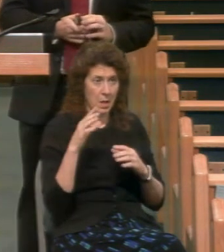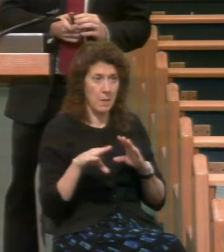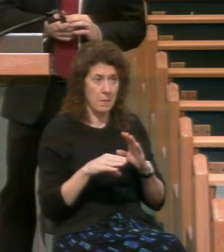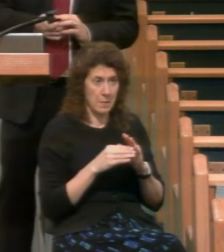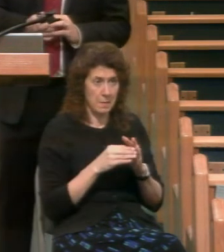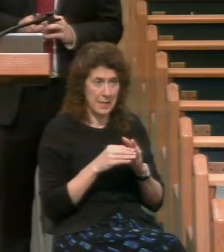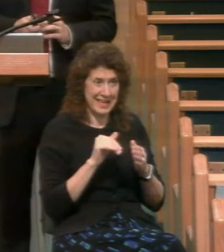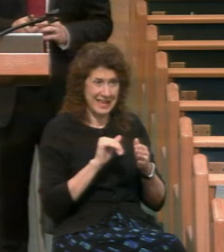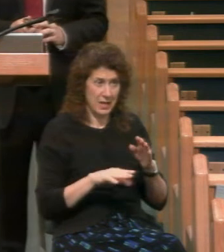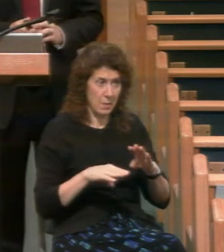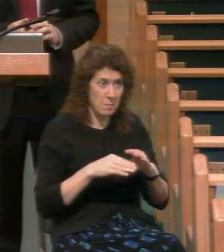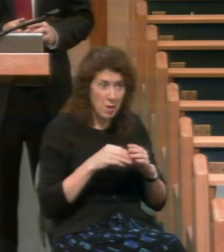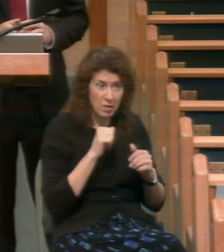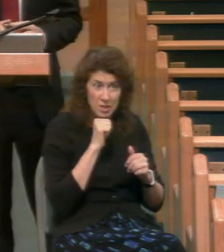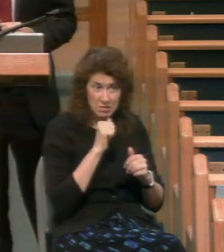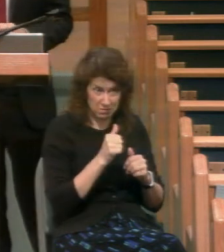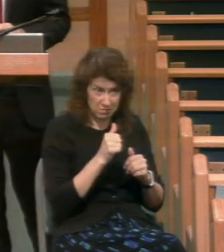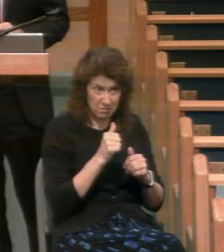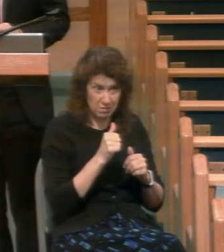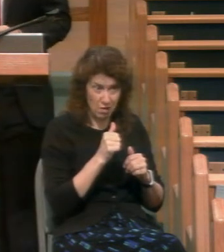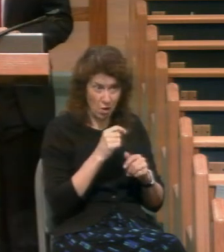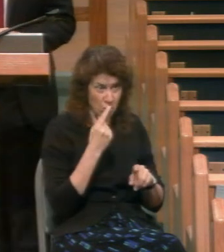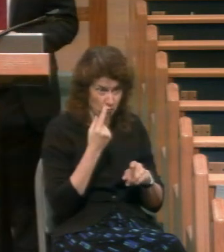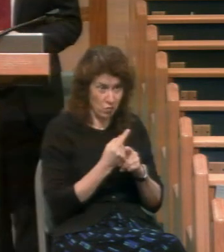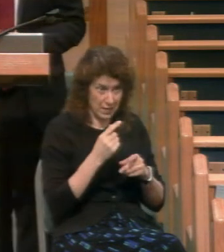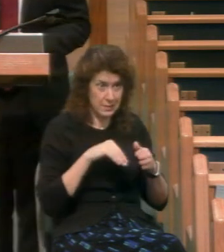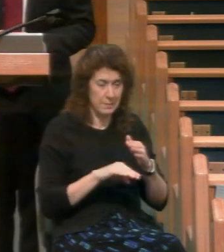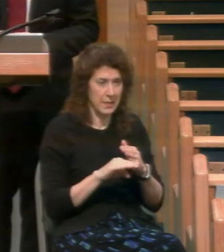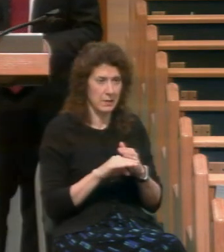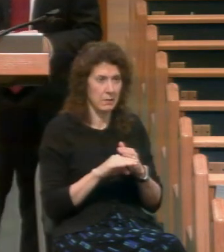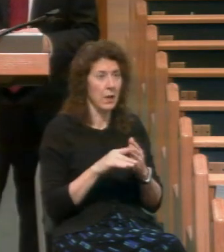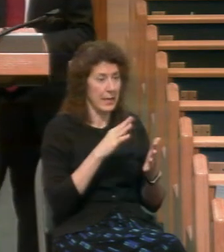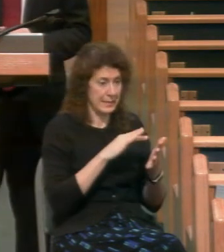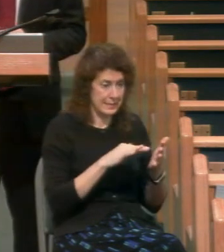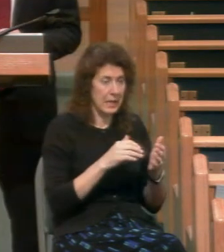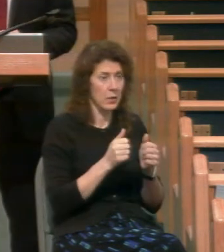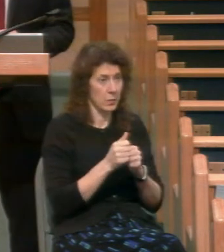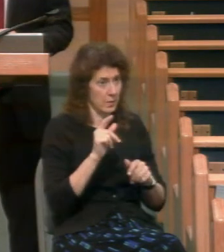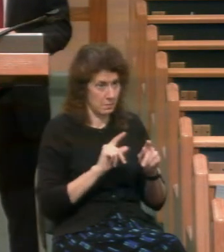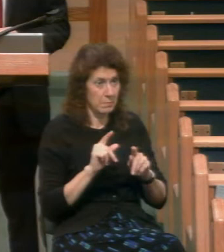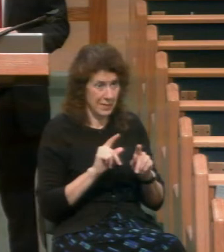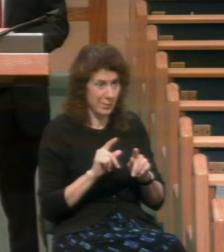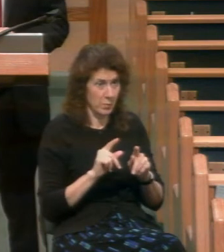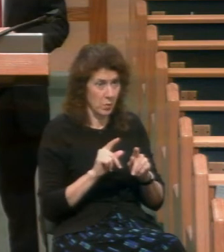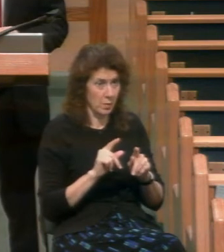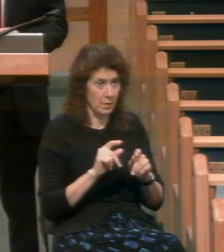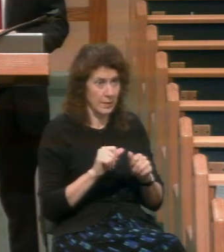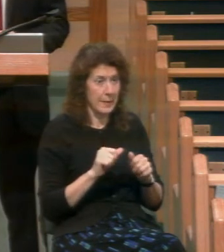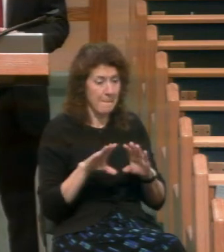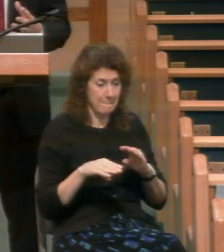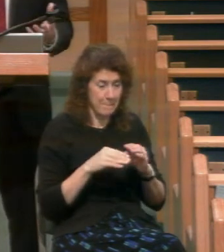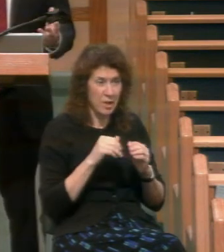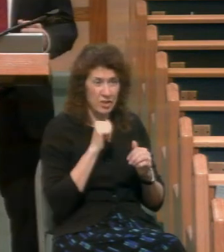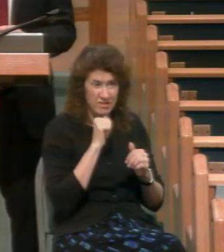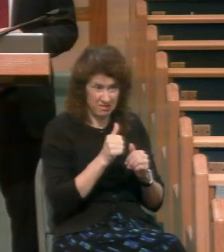be in? There could be, and I have studied people who are in marriages that they should not be in. And